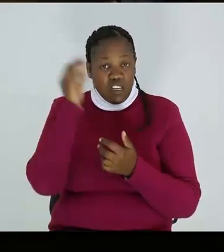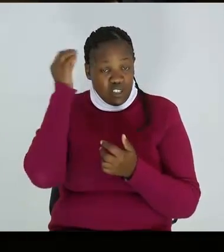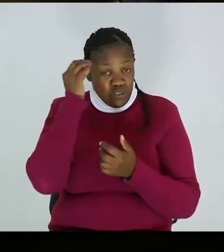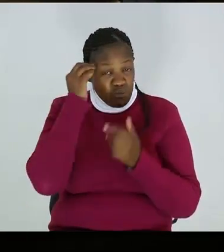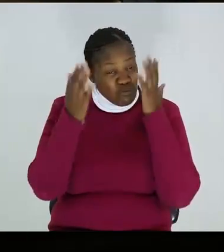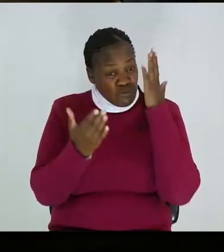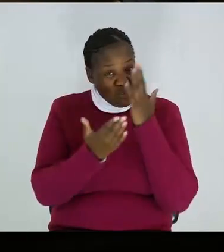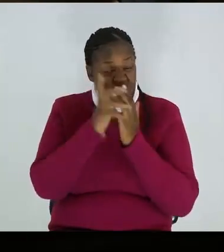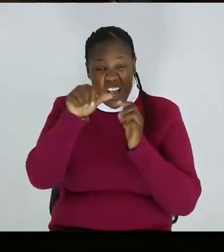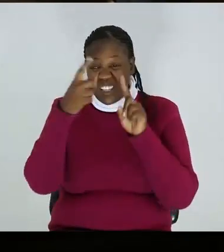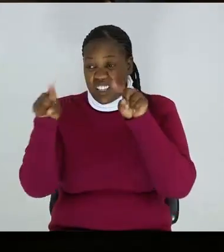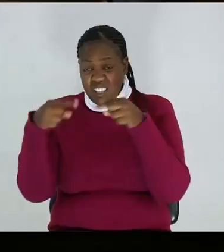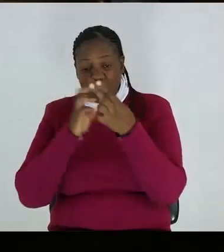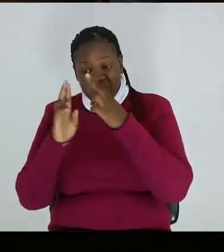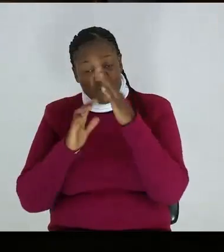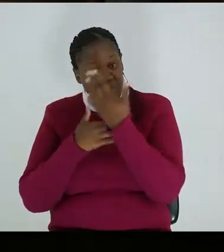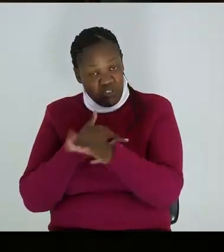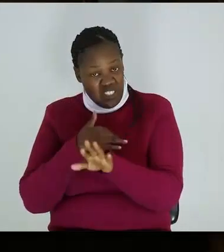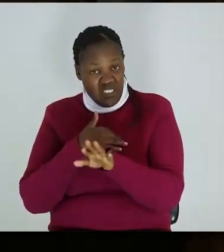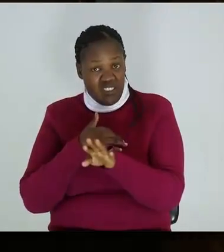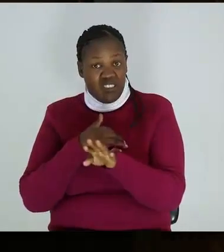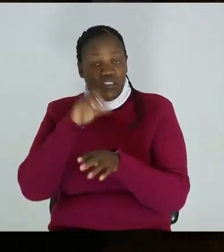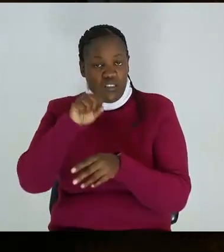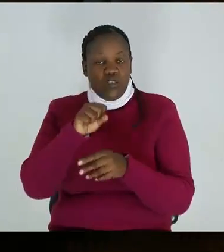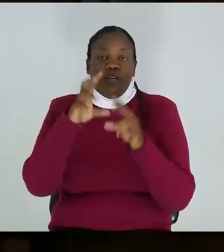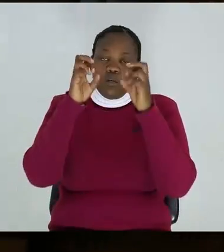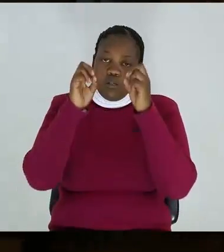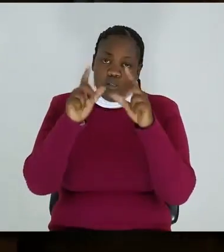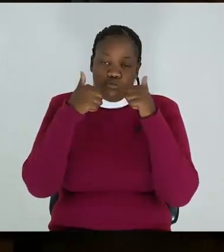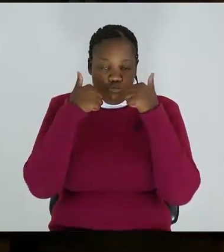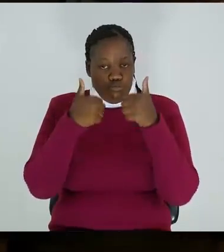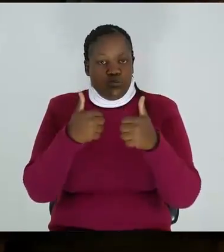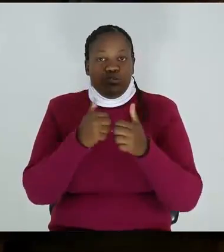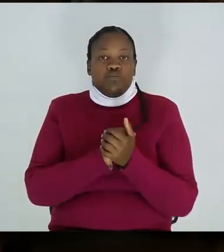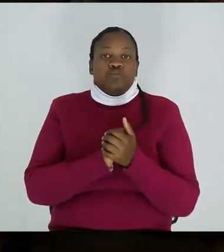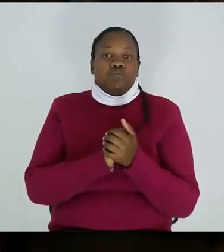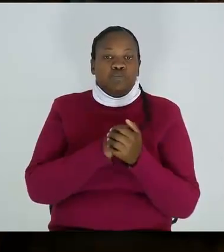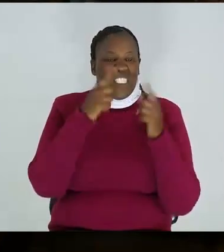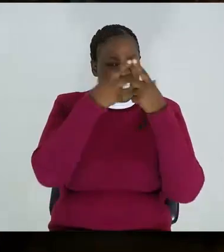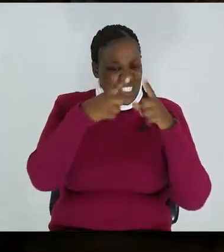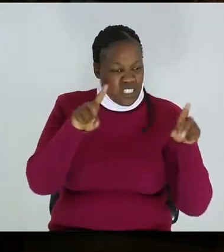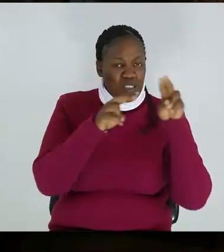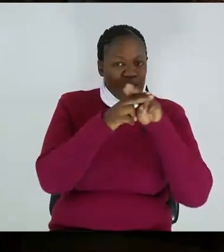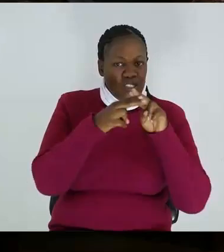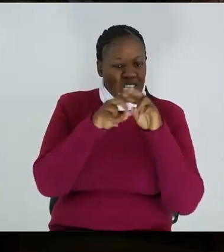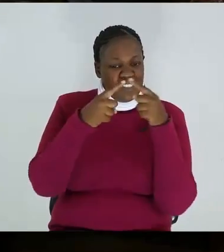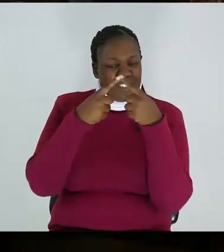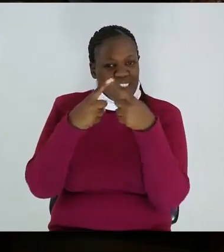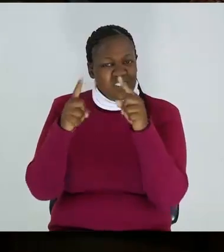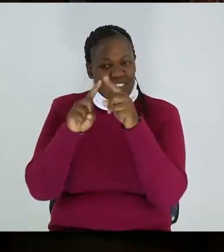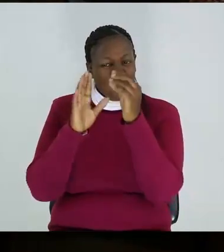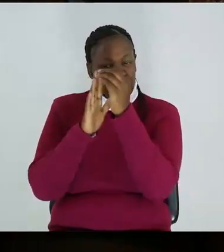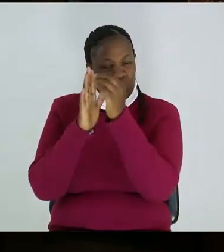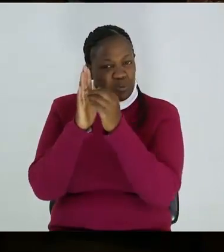other aspects? Yes, ma'am. Oh, yes, ma'am. Perfect. Figures of speech are different devices one